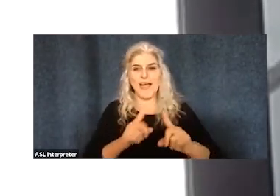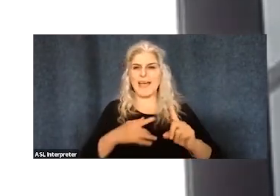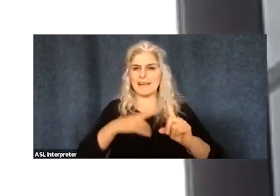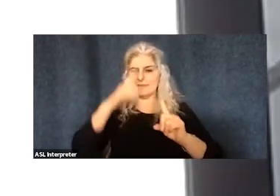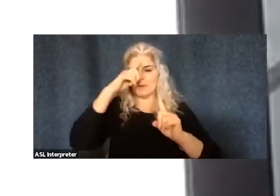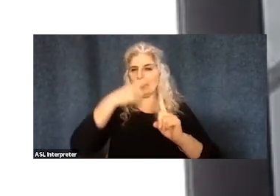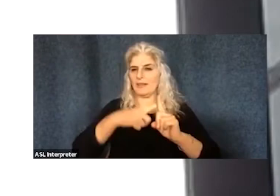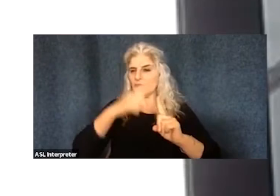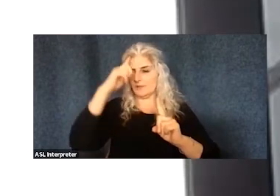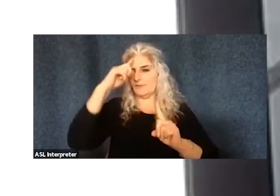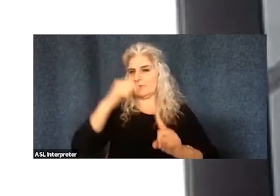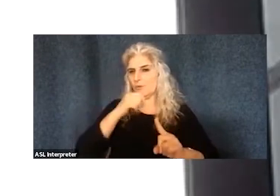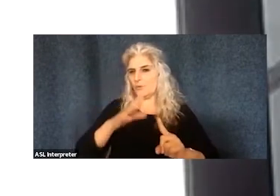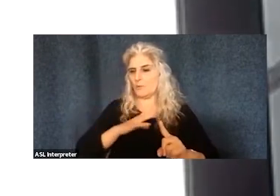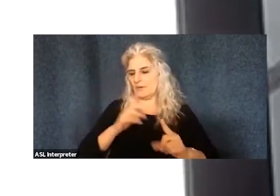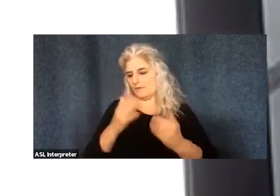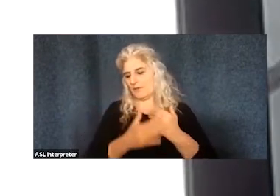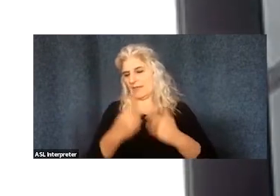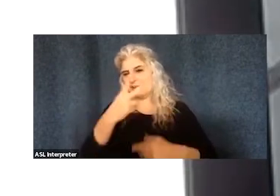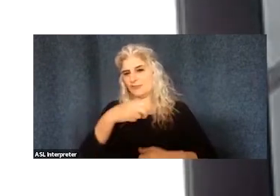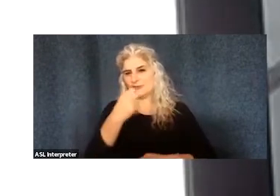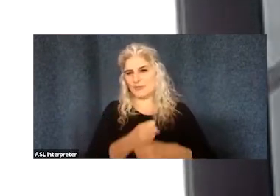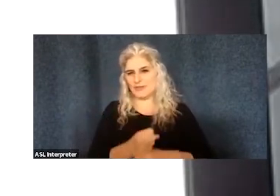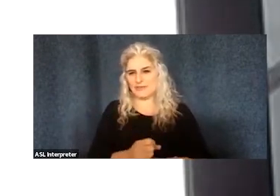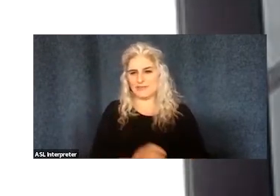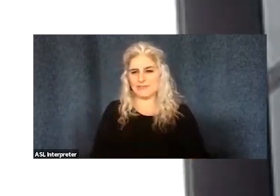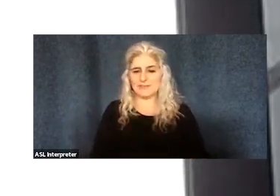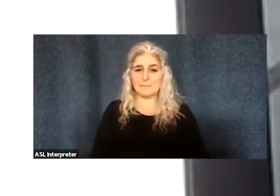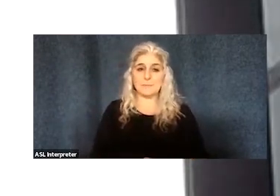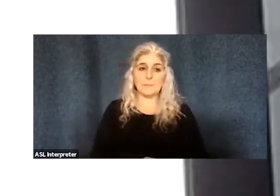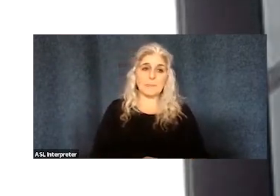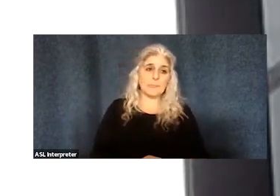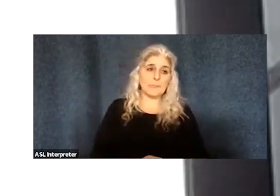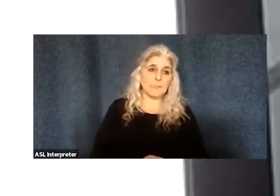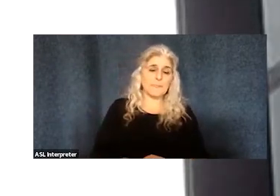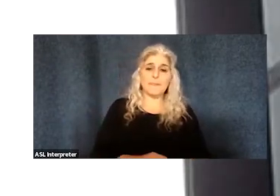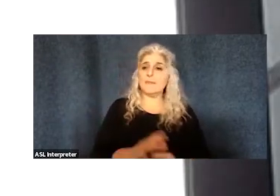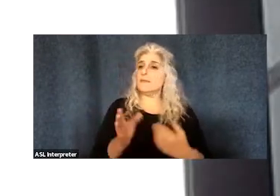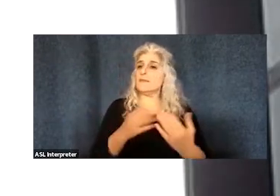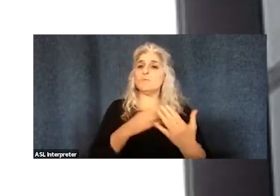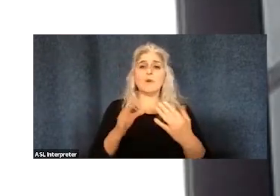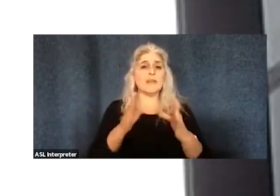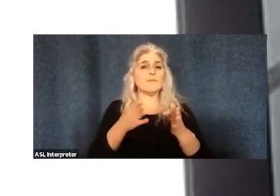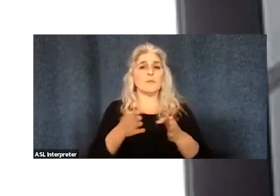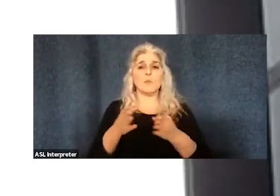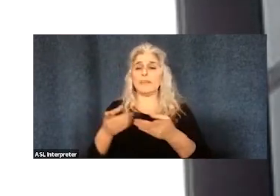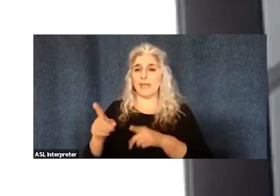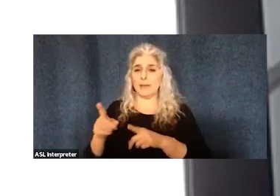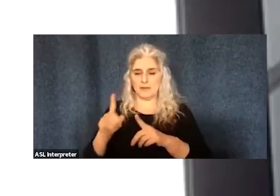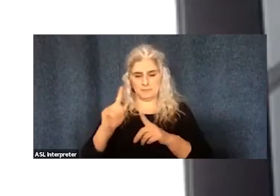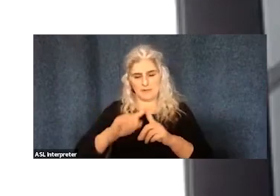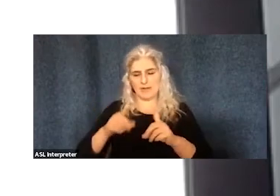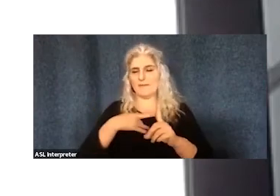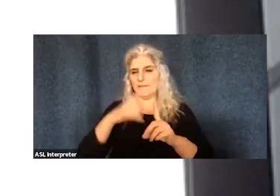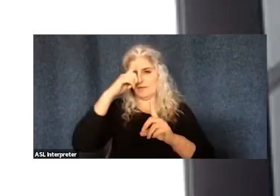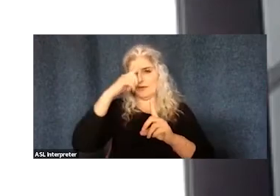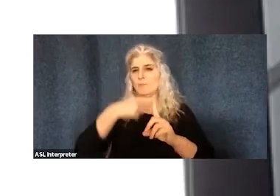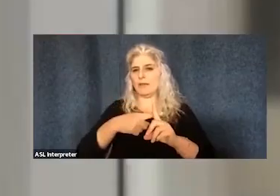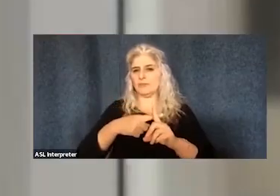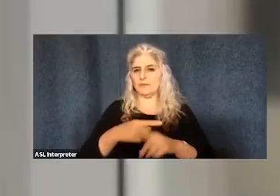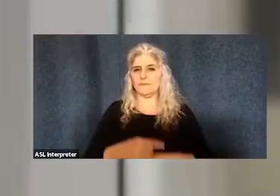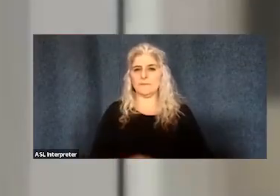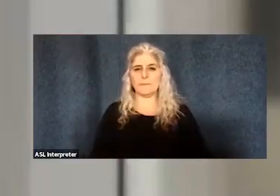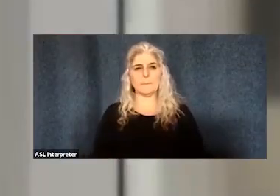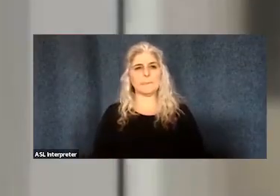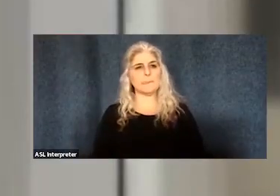the next few years, whether it's at home, not at home. I think it's very positive. And